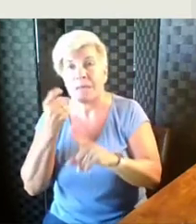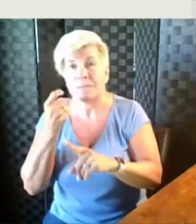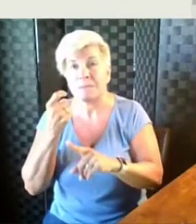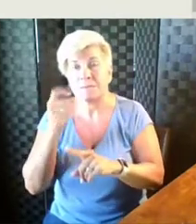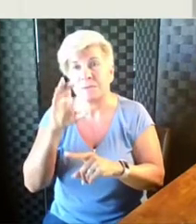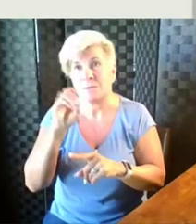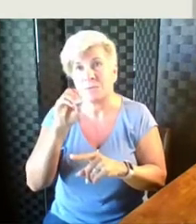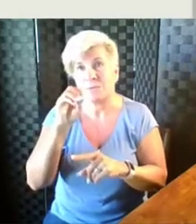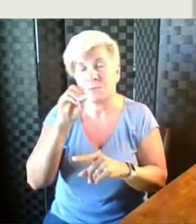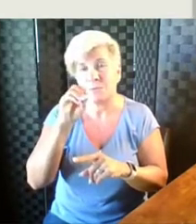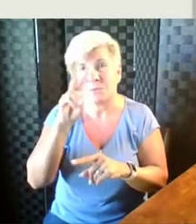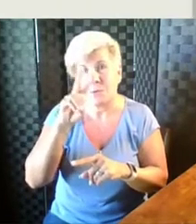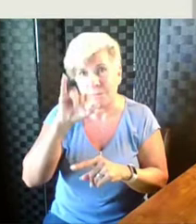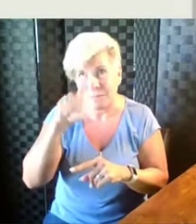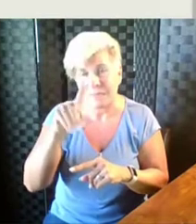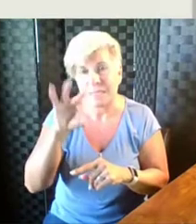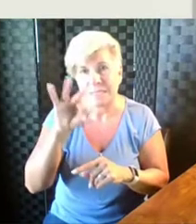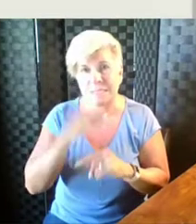coronavirus.